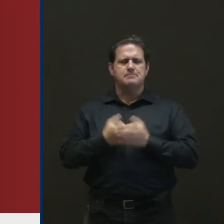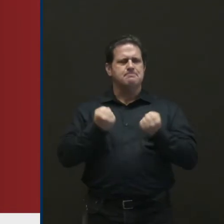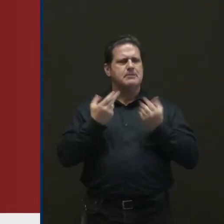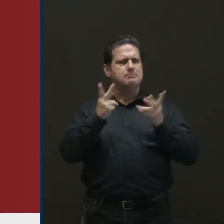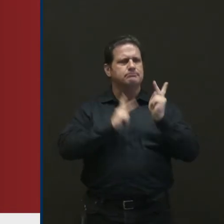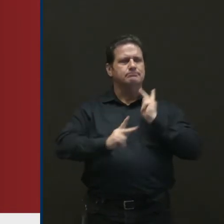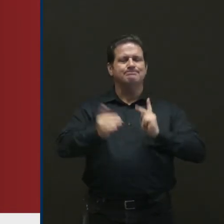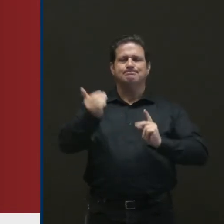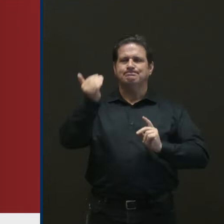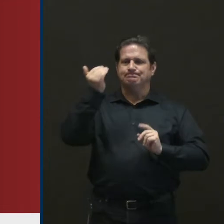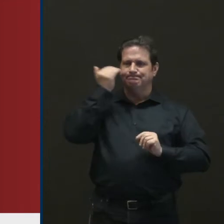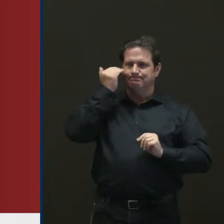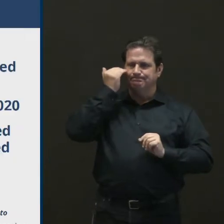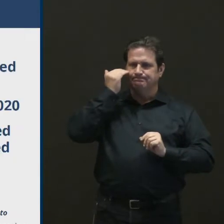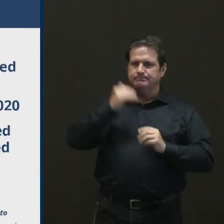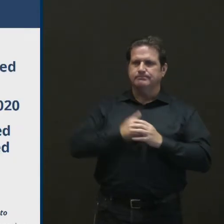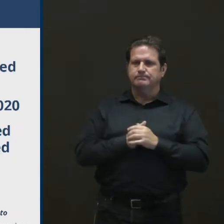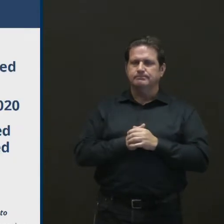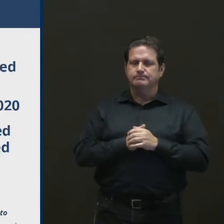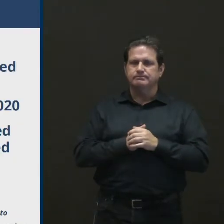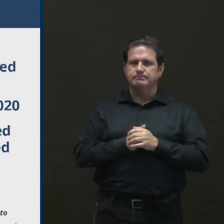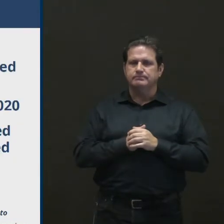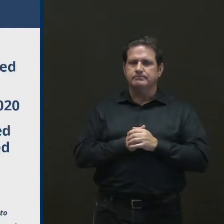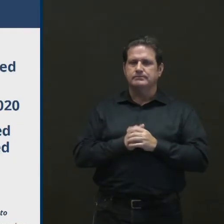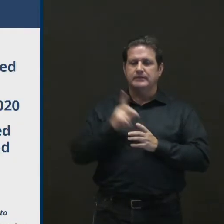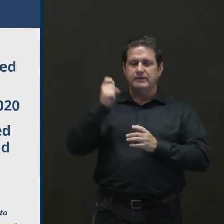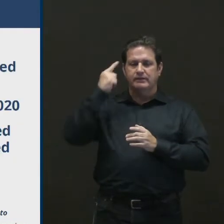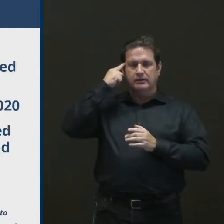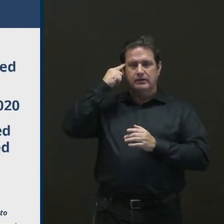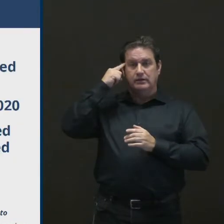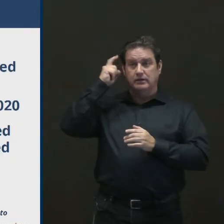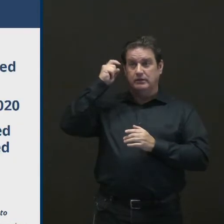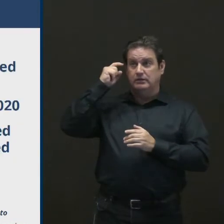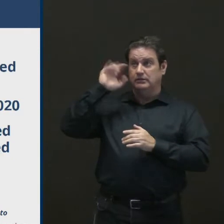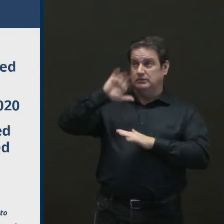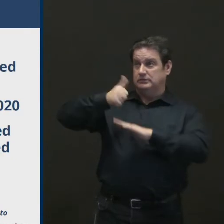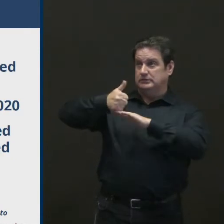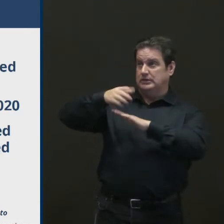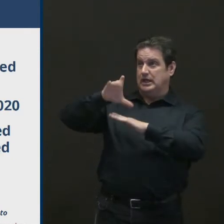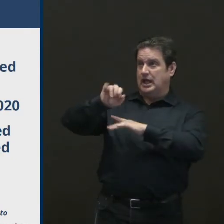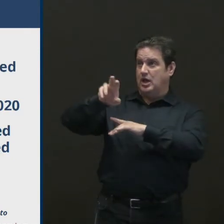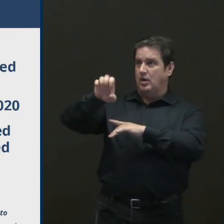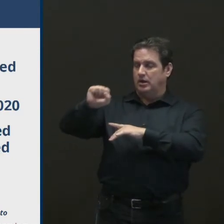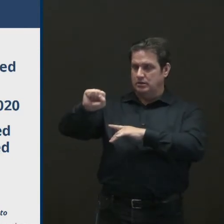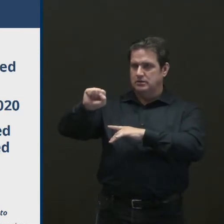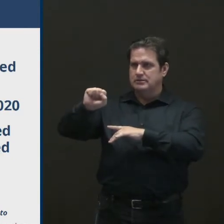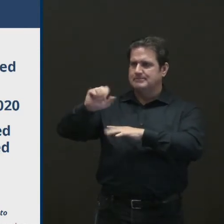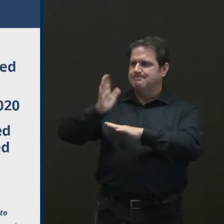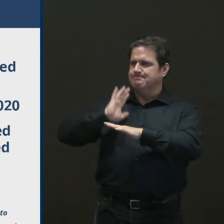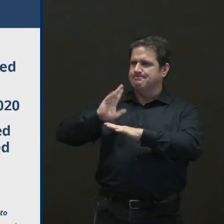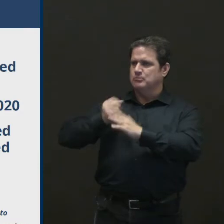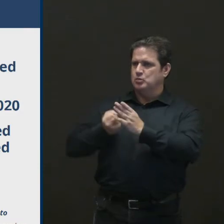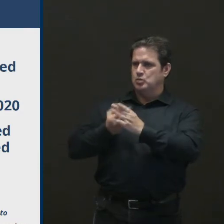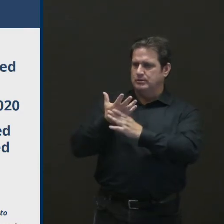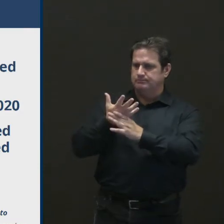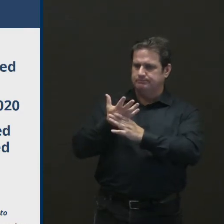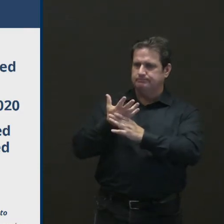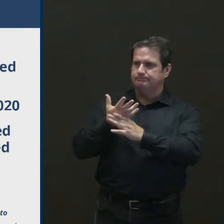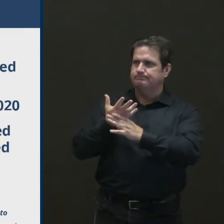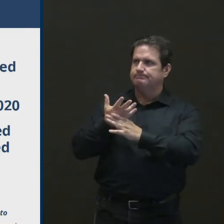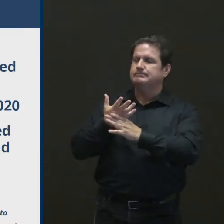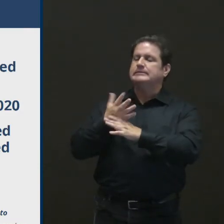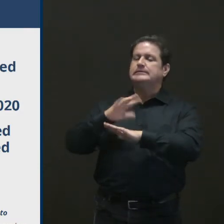are aware, the federal government established the CARES Act earlier this spring,